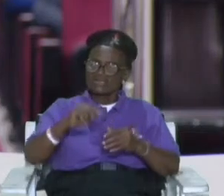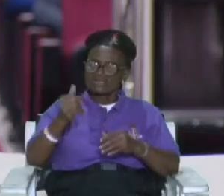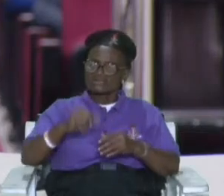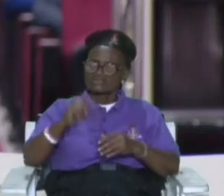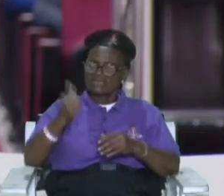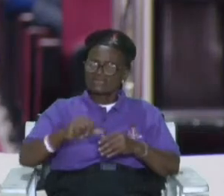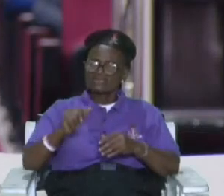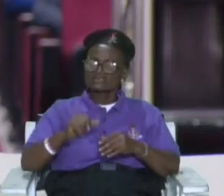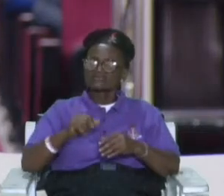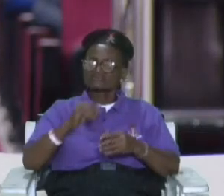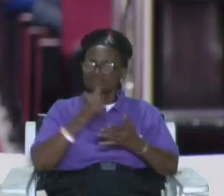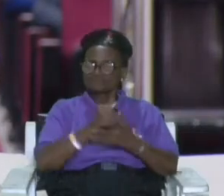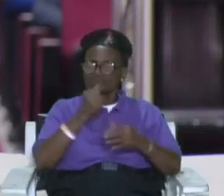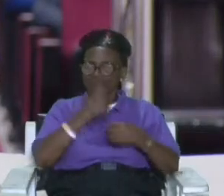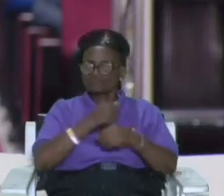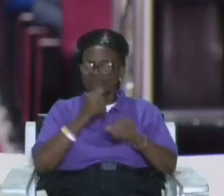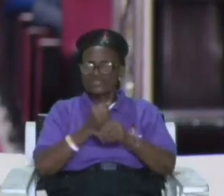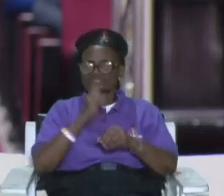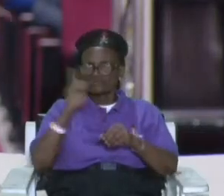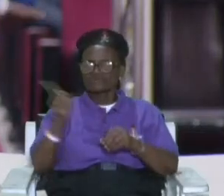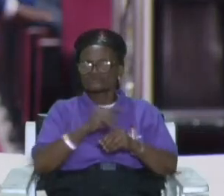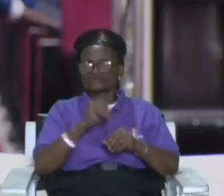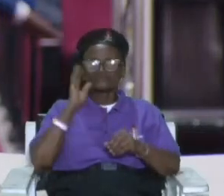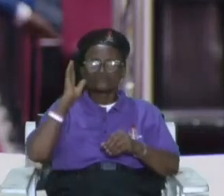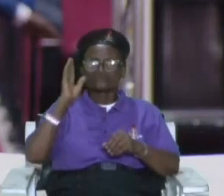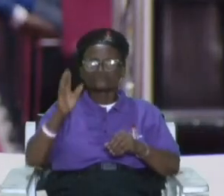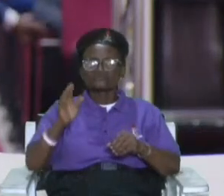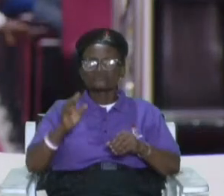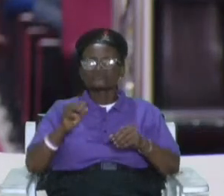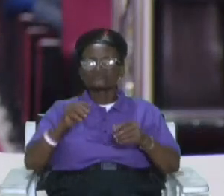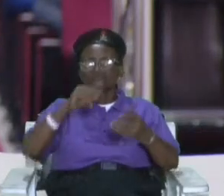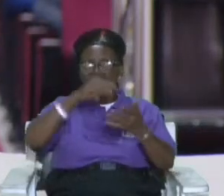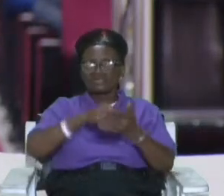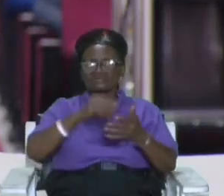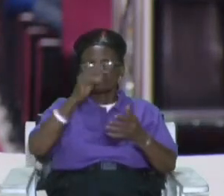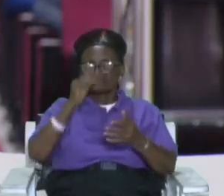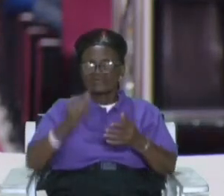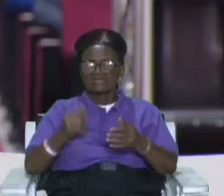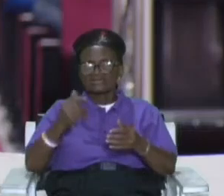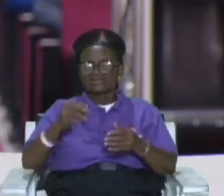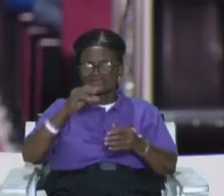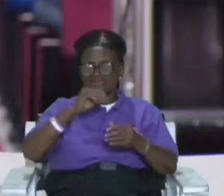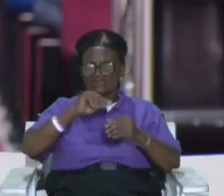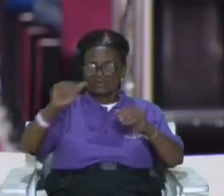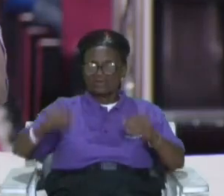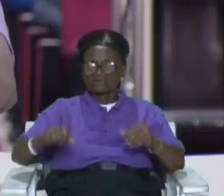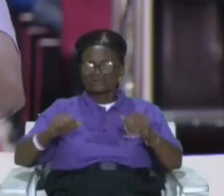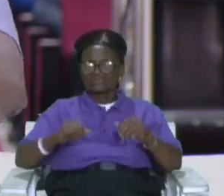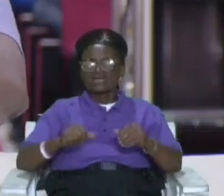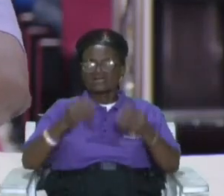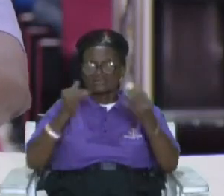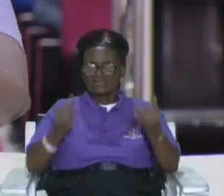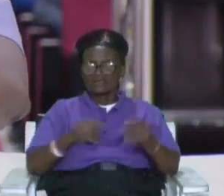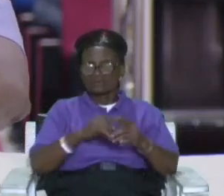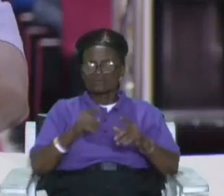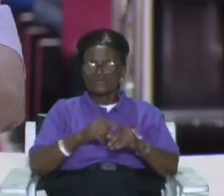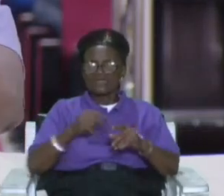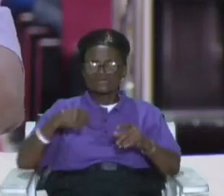I can pray for your salvation. And then, when we ask the fire to